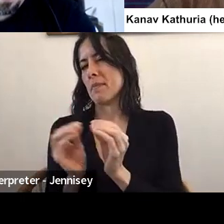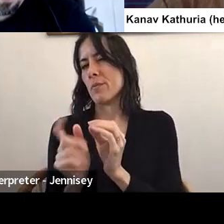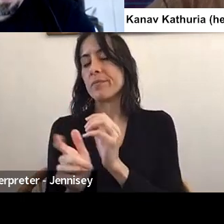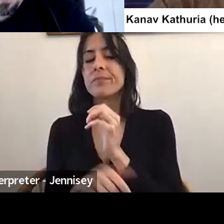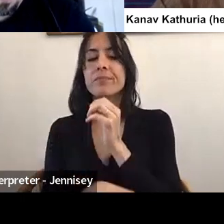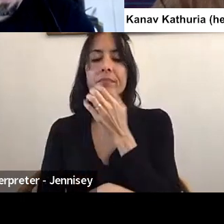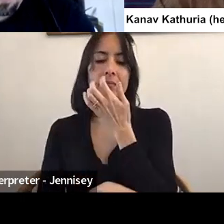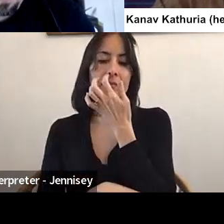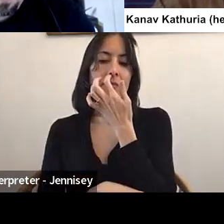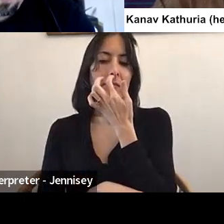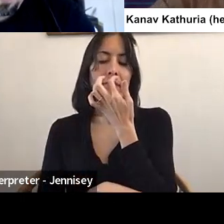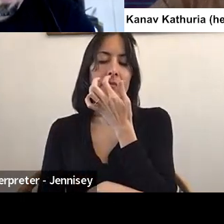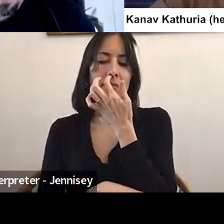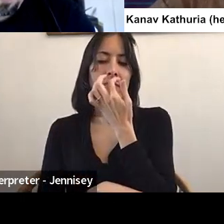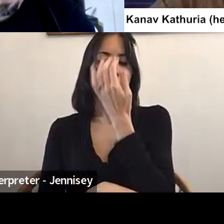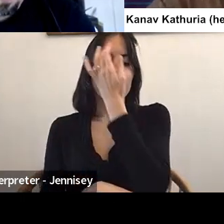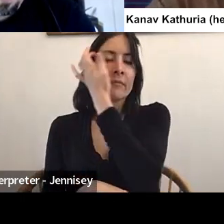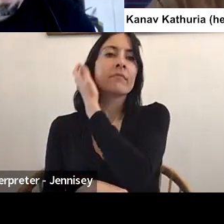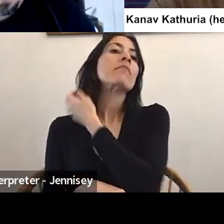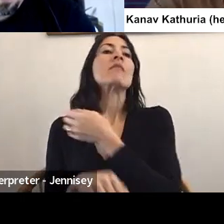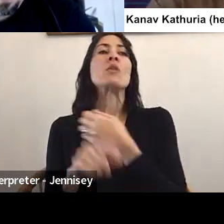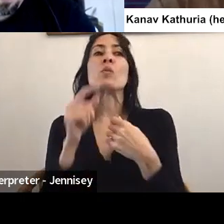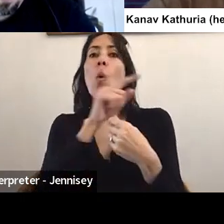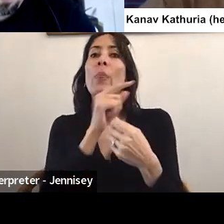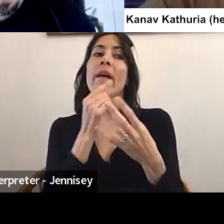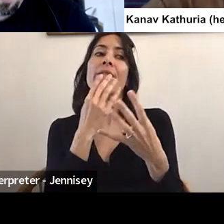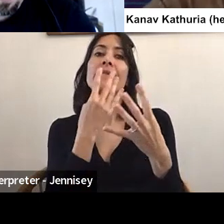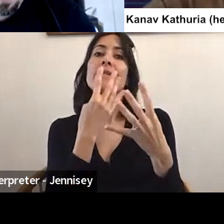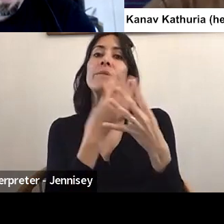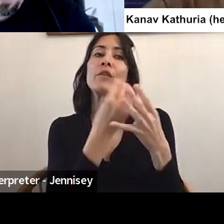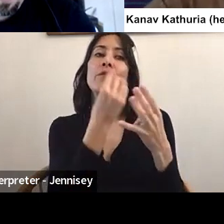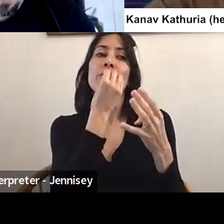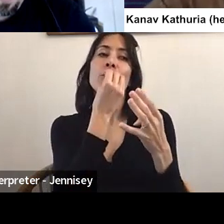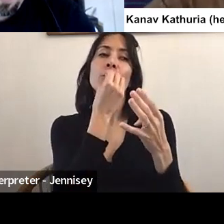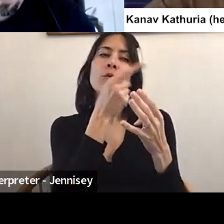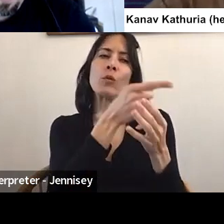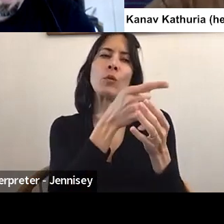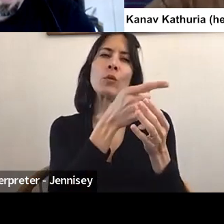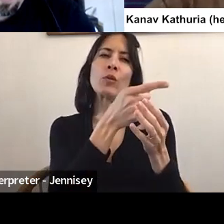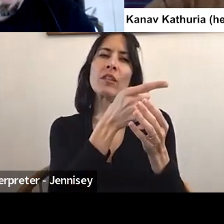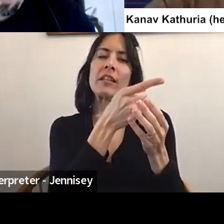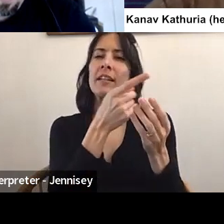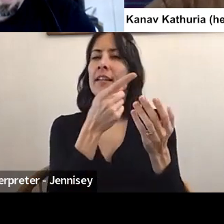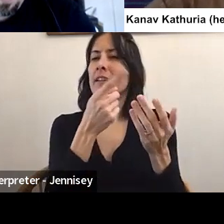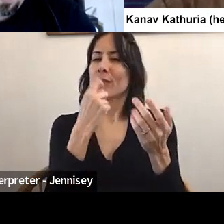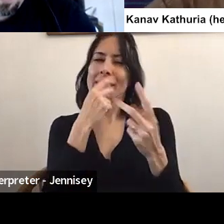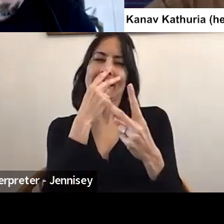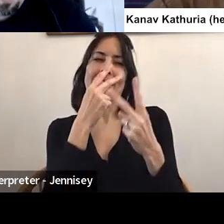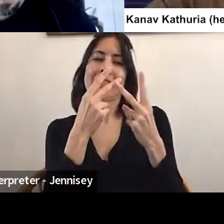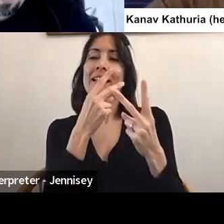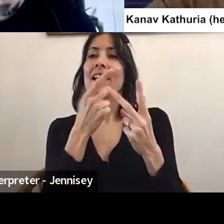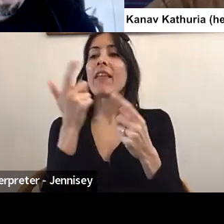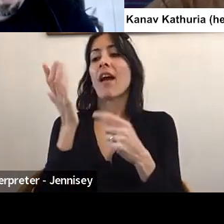and we can really trace the origins of carceral food with the industrialization of our food system as a whole too, right? Especially after